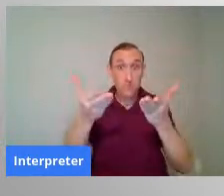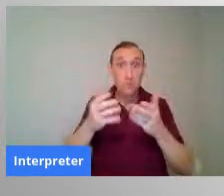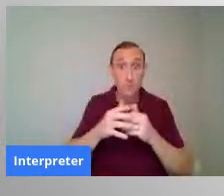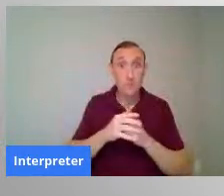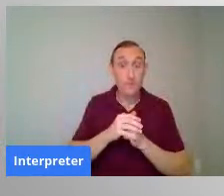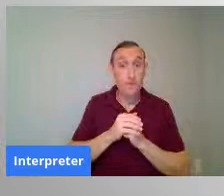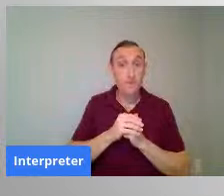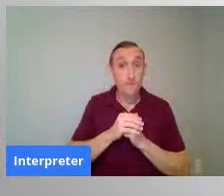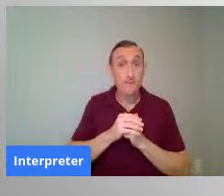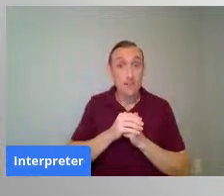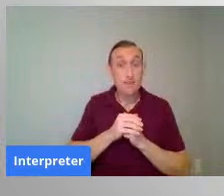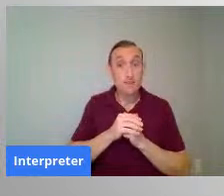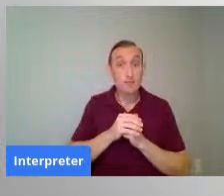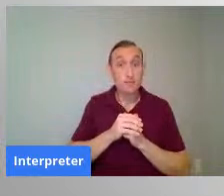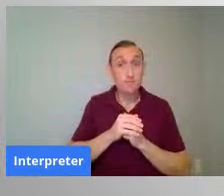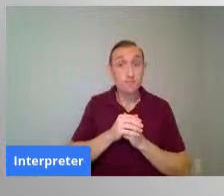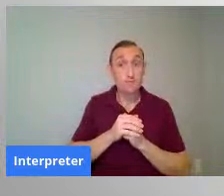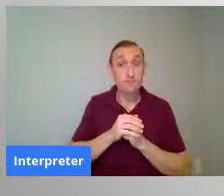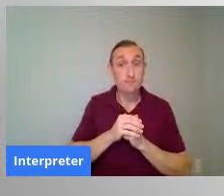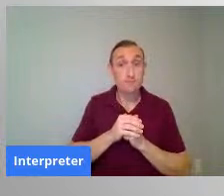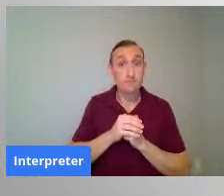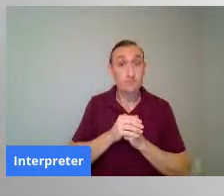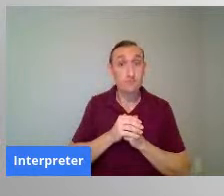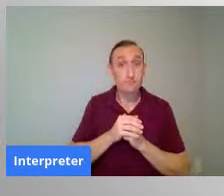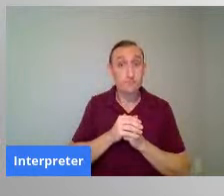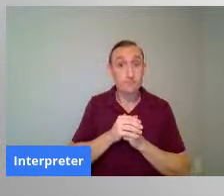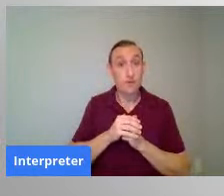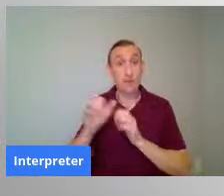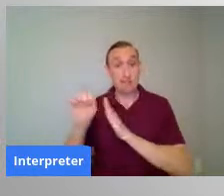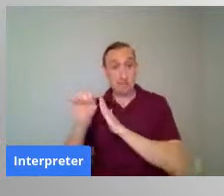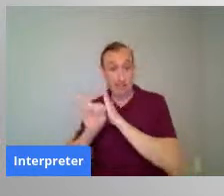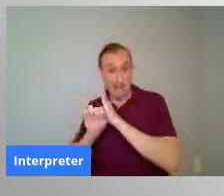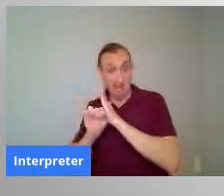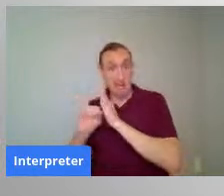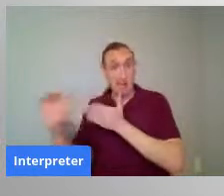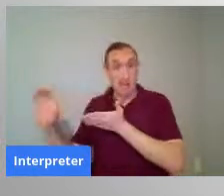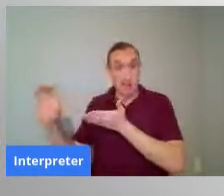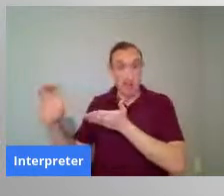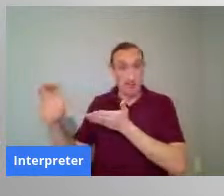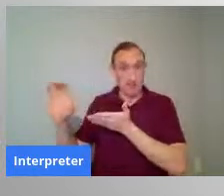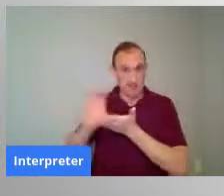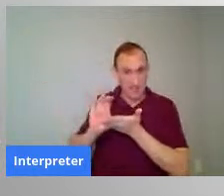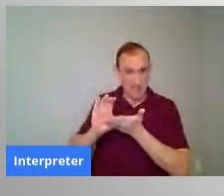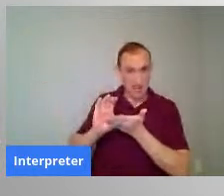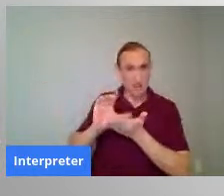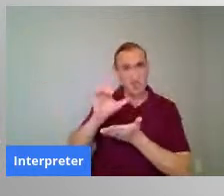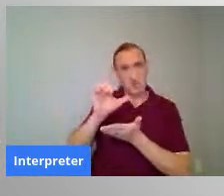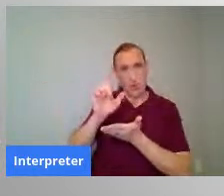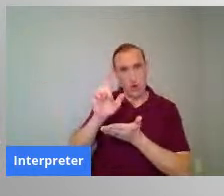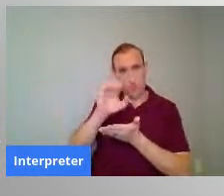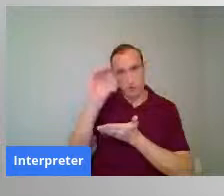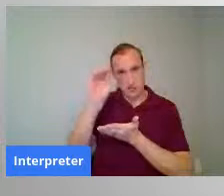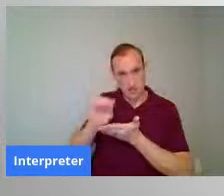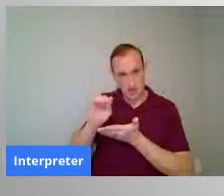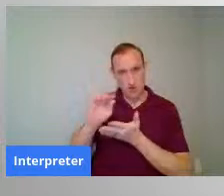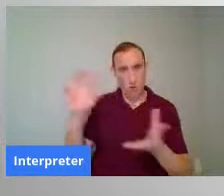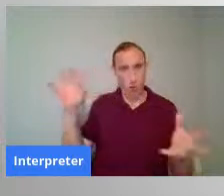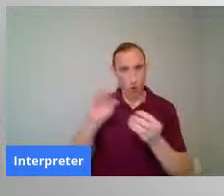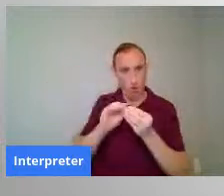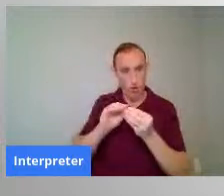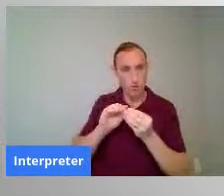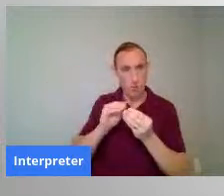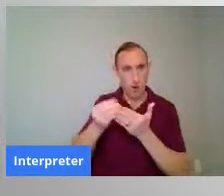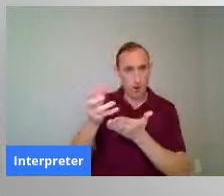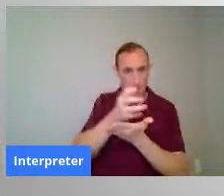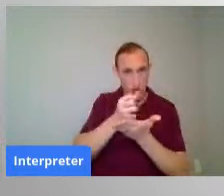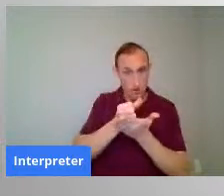percentage-wise, how it stacks up, what we receive from the state accounts for 21% of our overall revenues that we've collected.